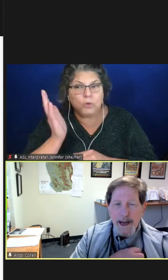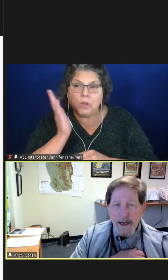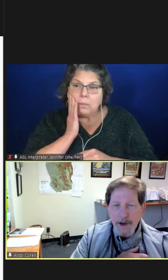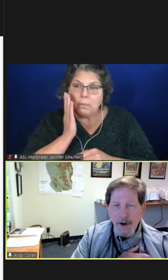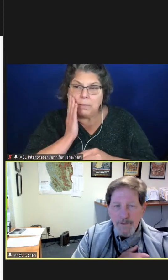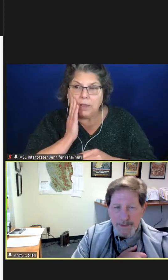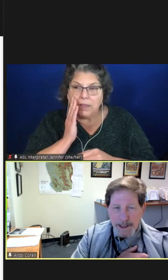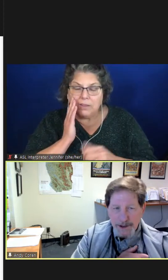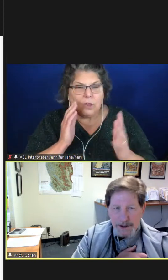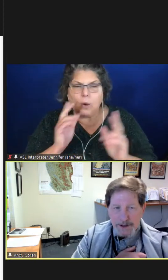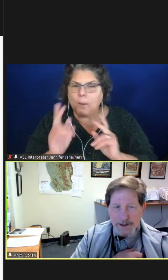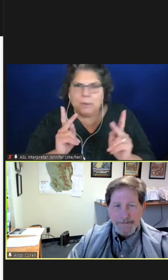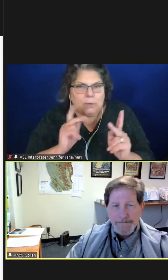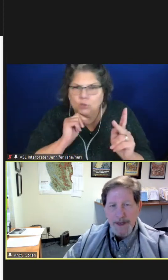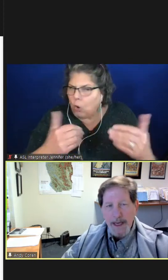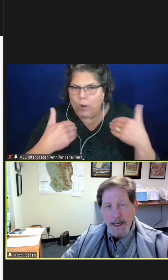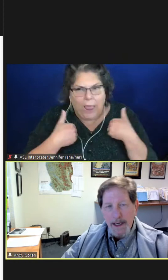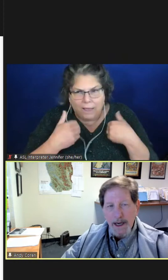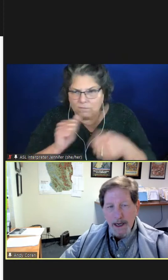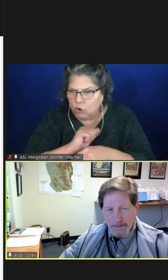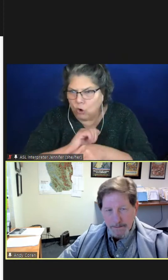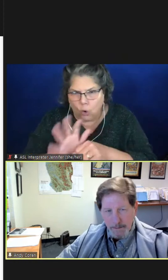by non-COVID patients.